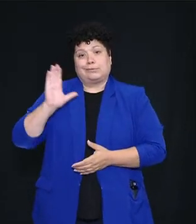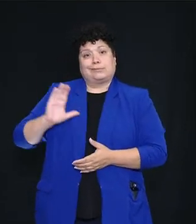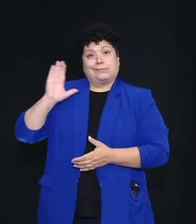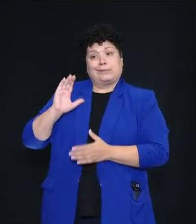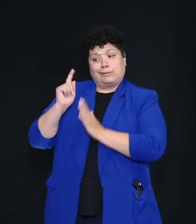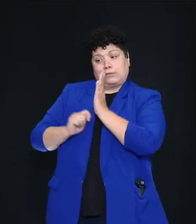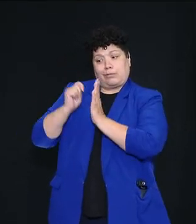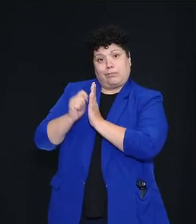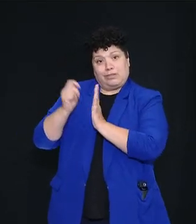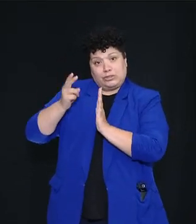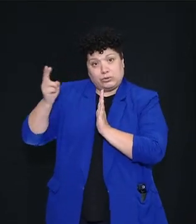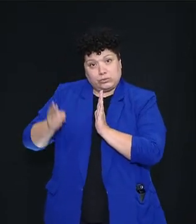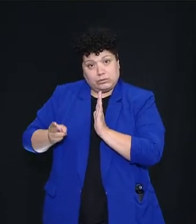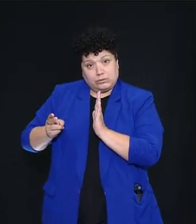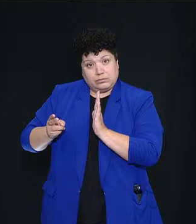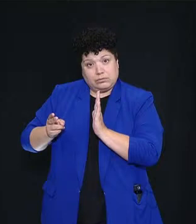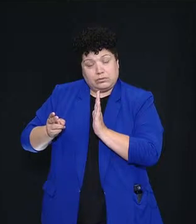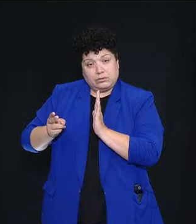history,